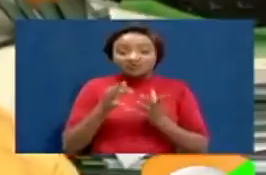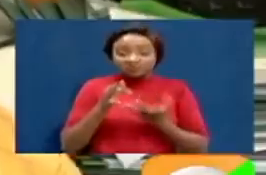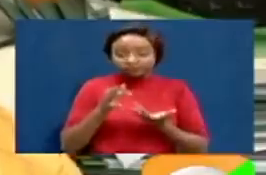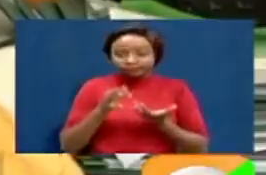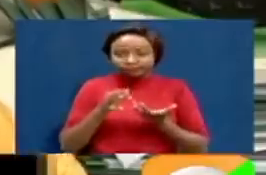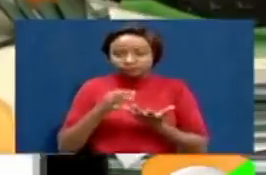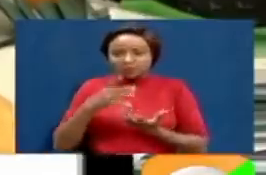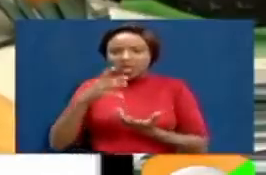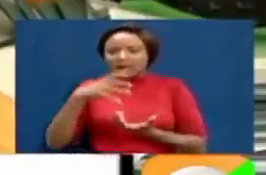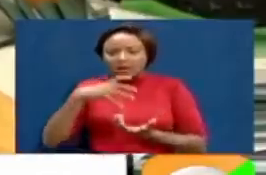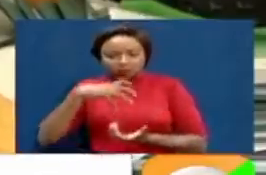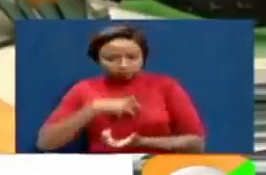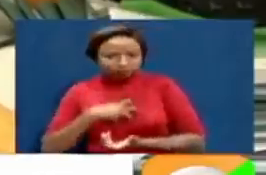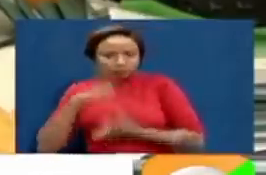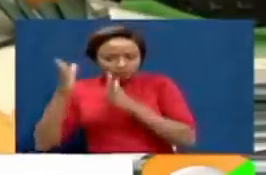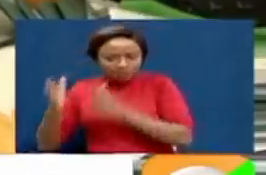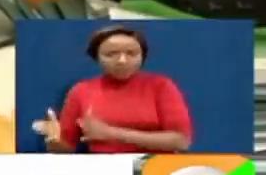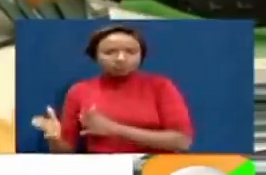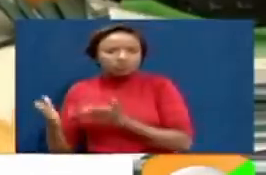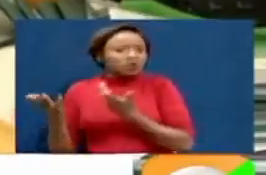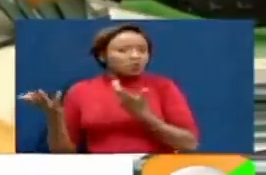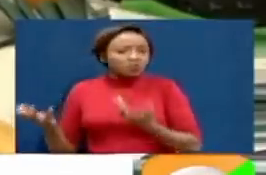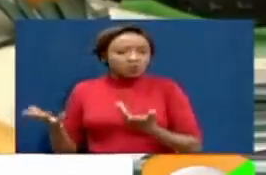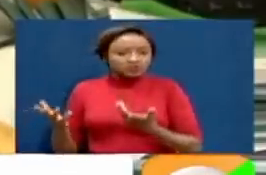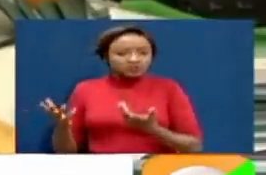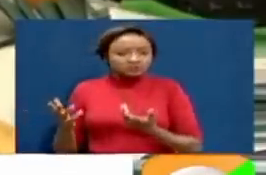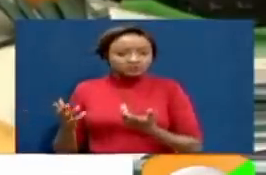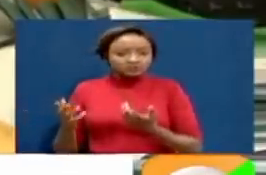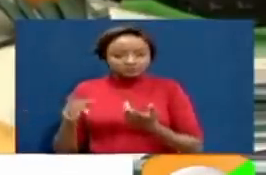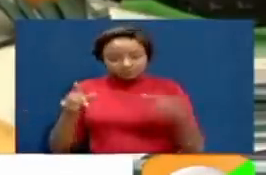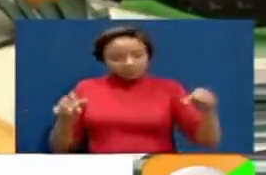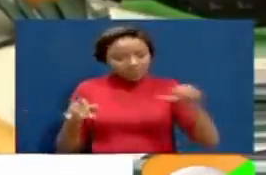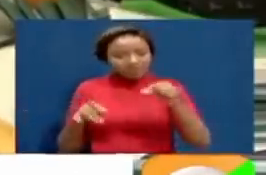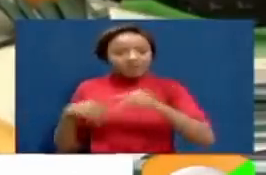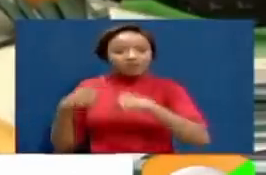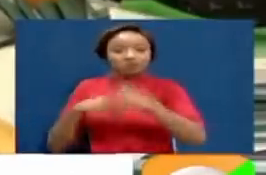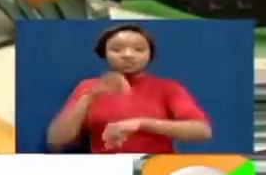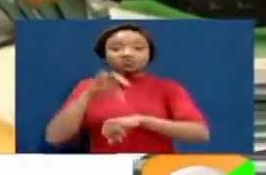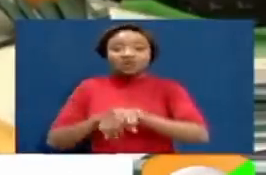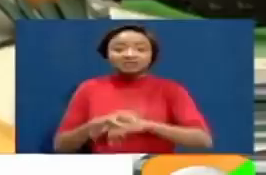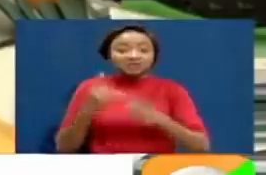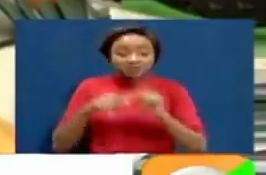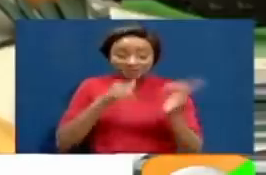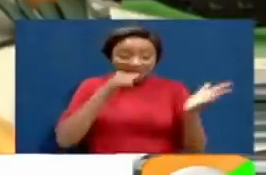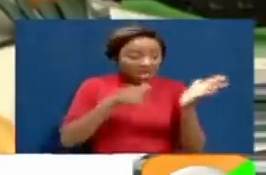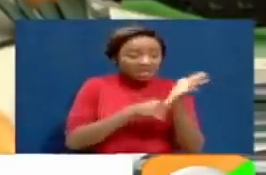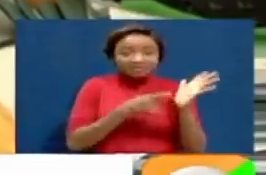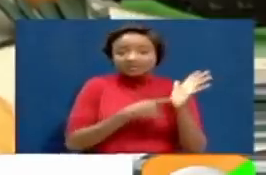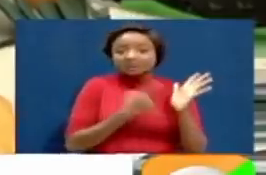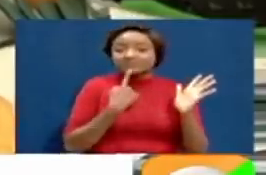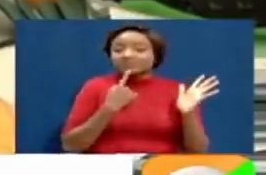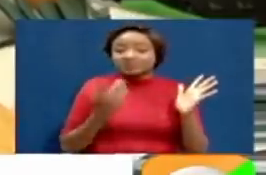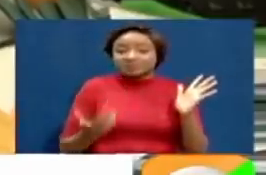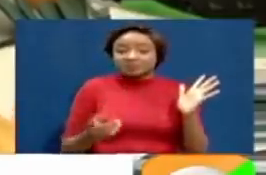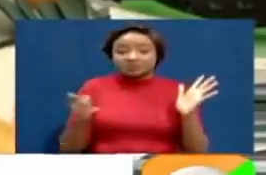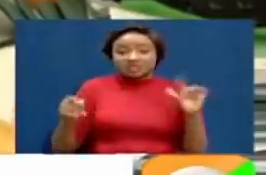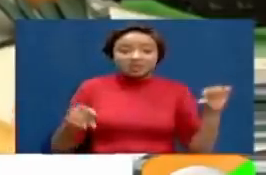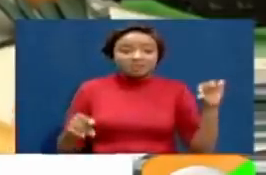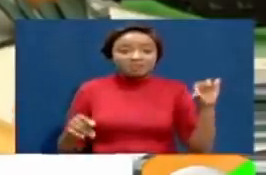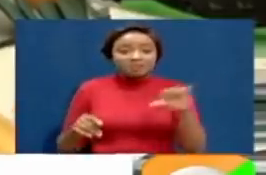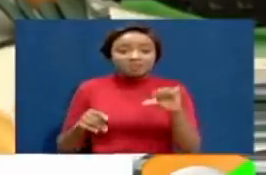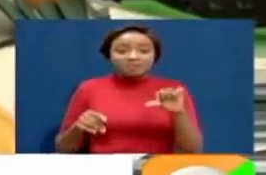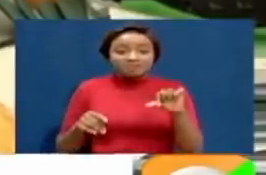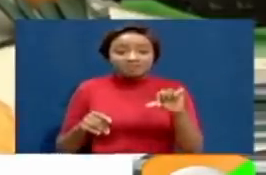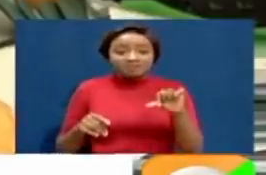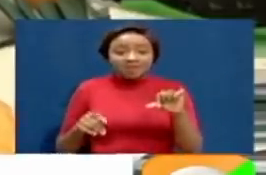clear. When somebody is suspended, he is put on half pay. But that letter, as you see, it says that he's on full